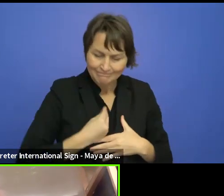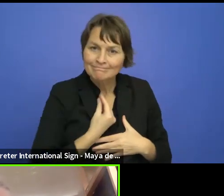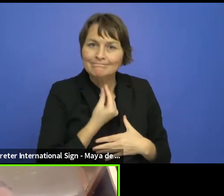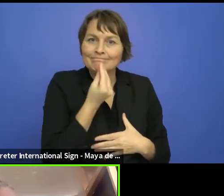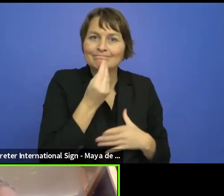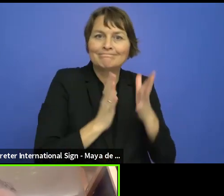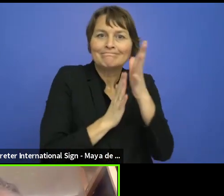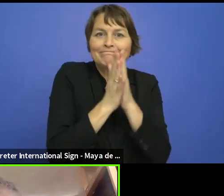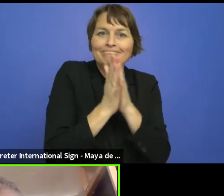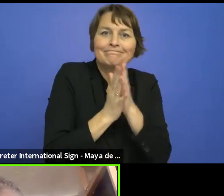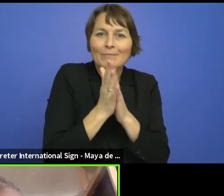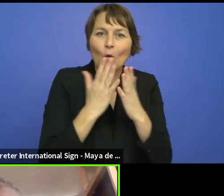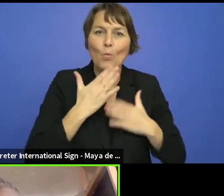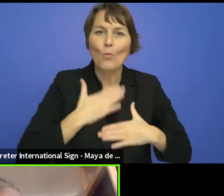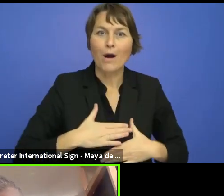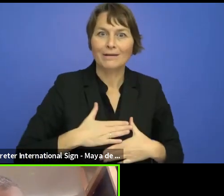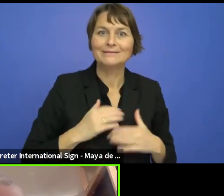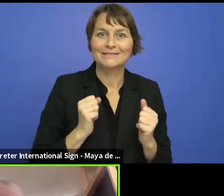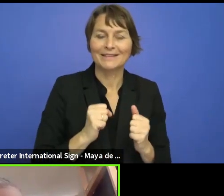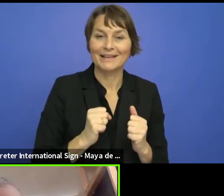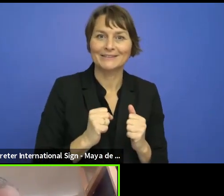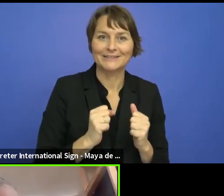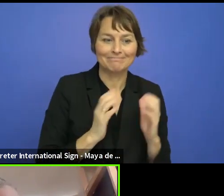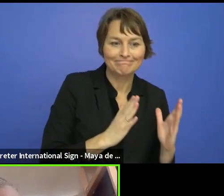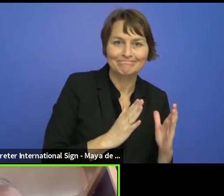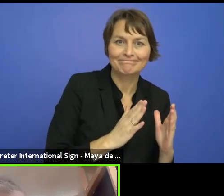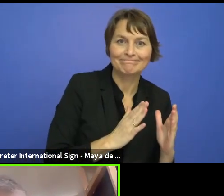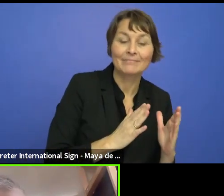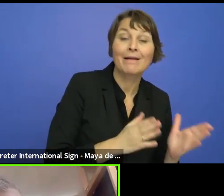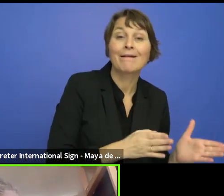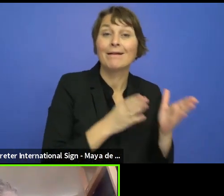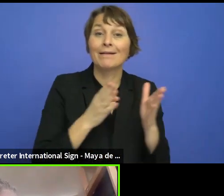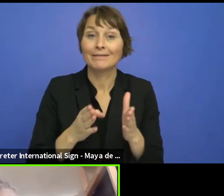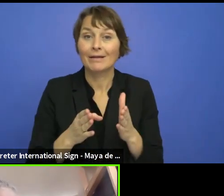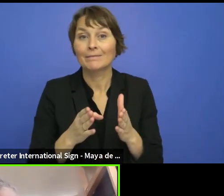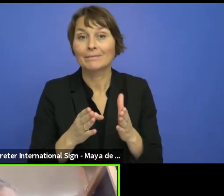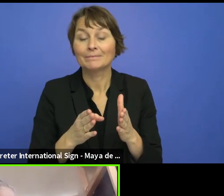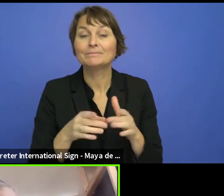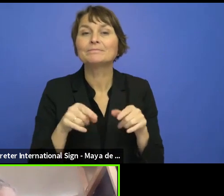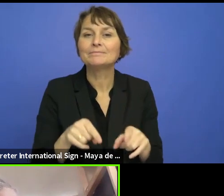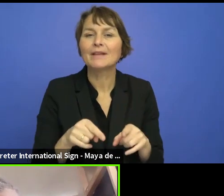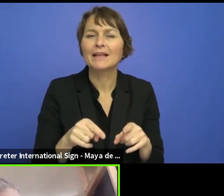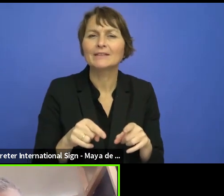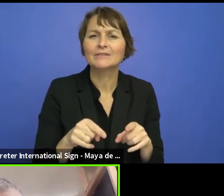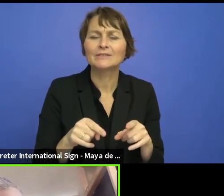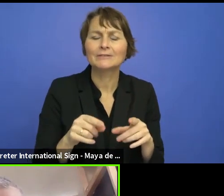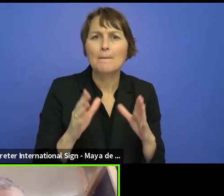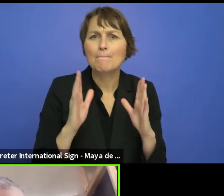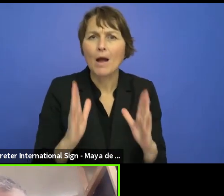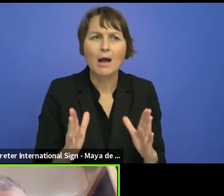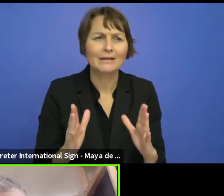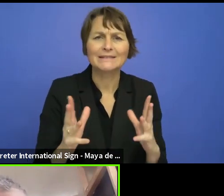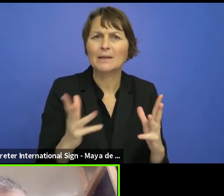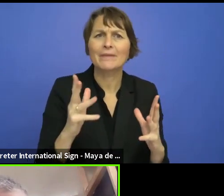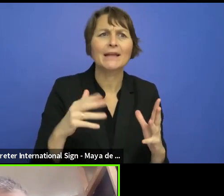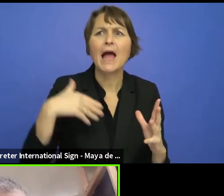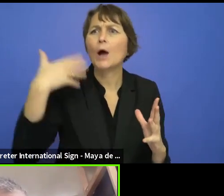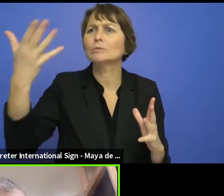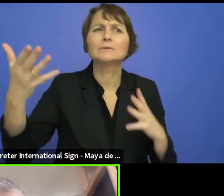So that's like one part of the work, what you like to do, and then the other part, of course, is like the need, something external which makes you